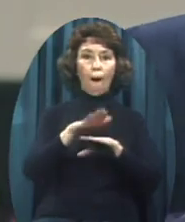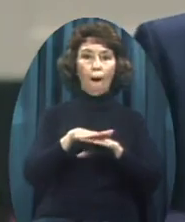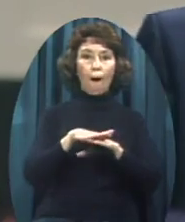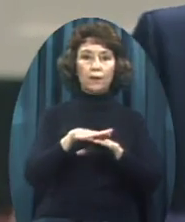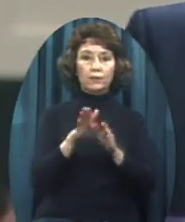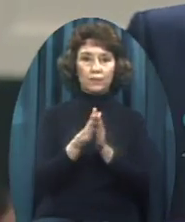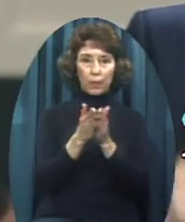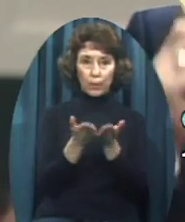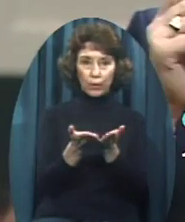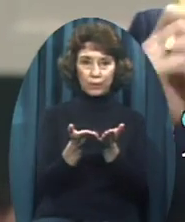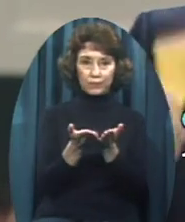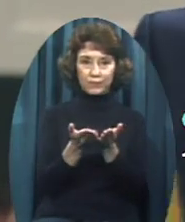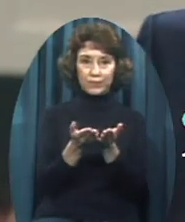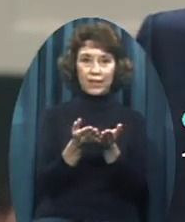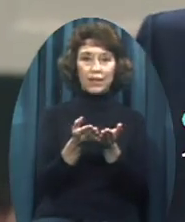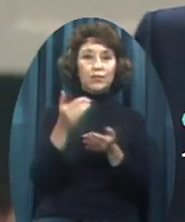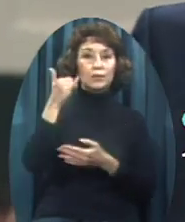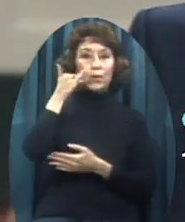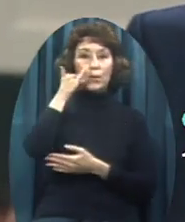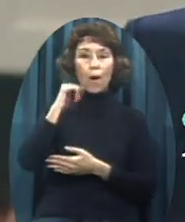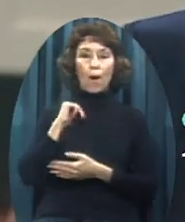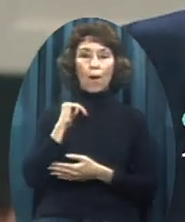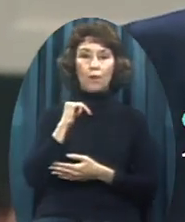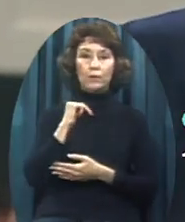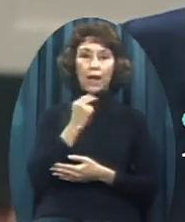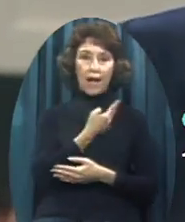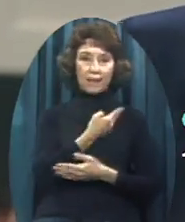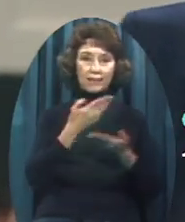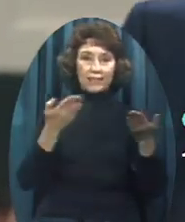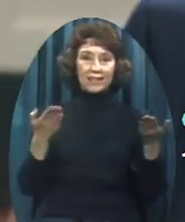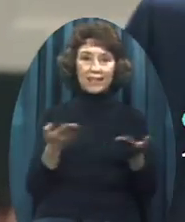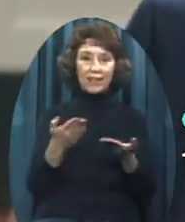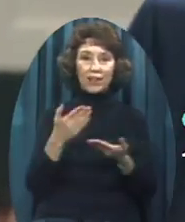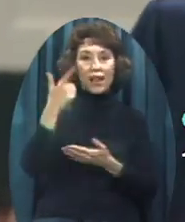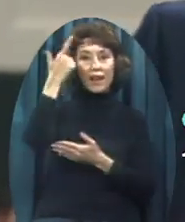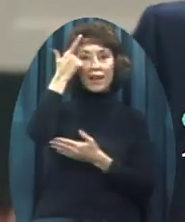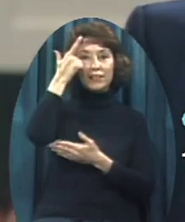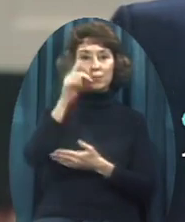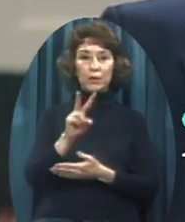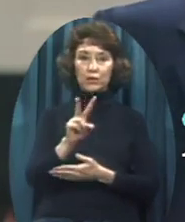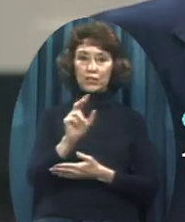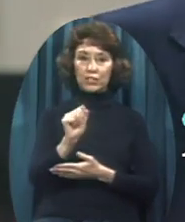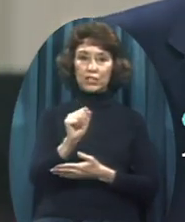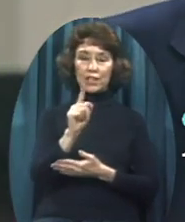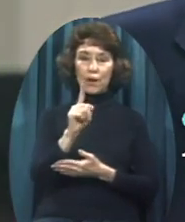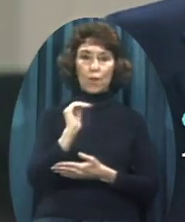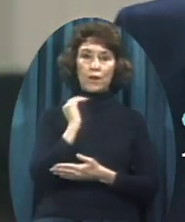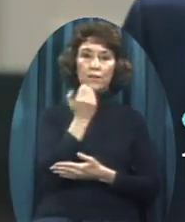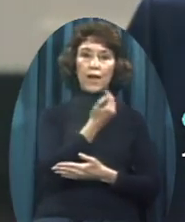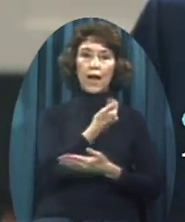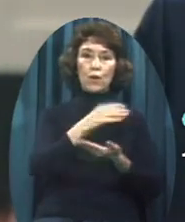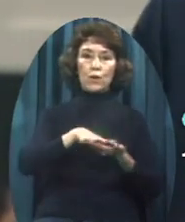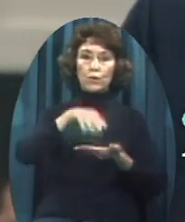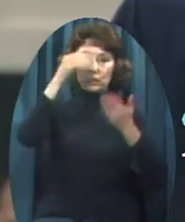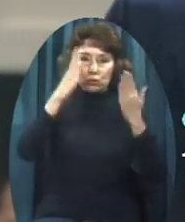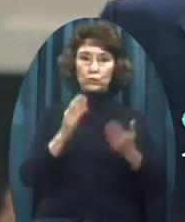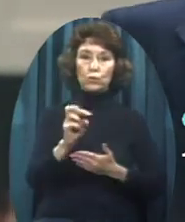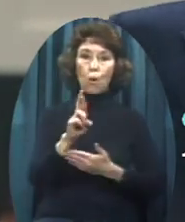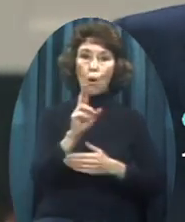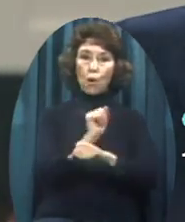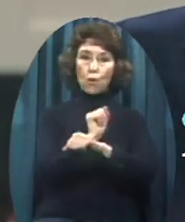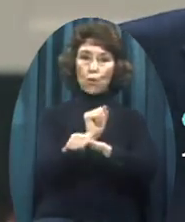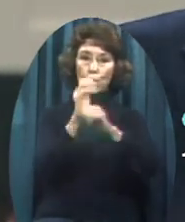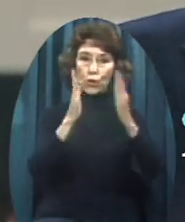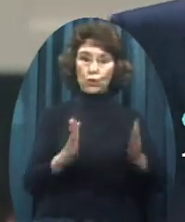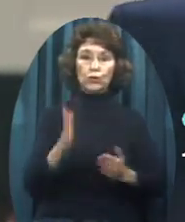package. So dial me on our toll-free number here in Lynchburg, Virginia, and one of the Liberty Baptist students or staff members